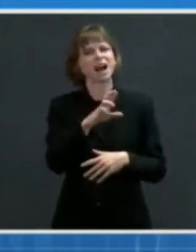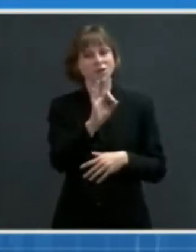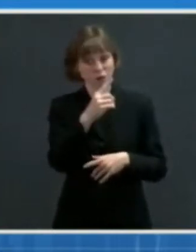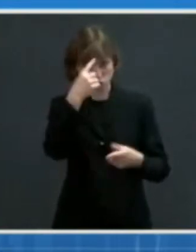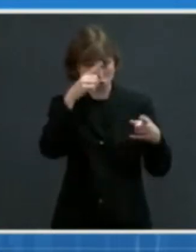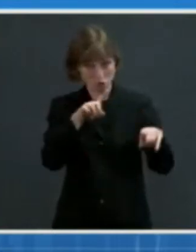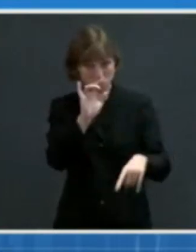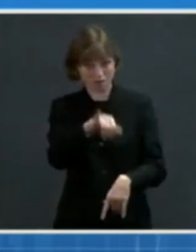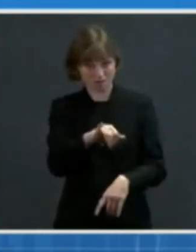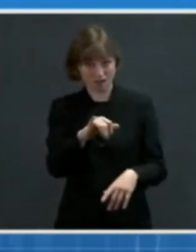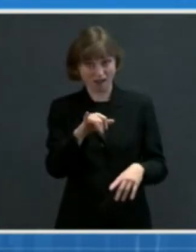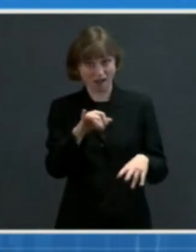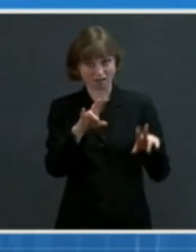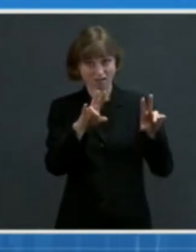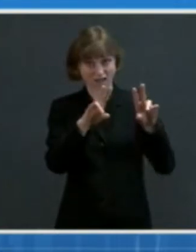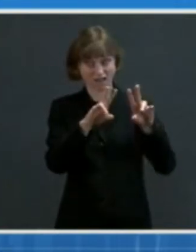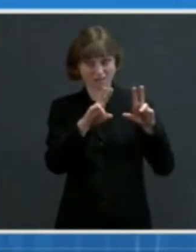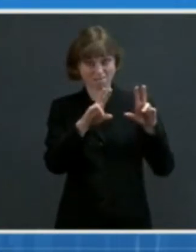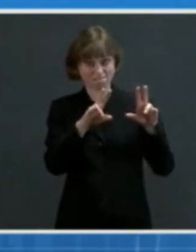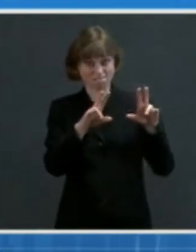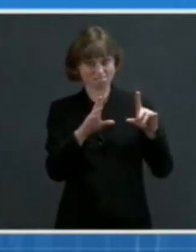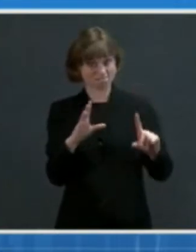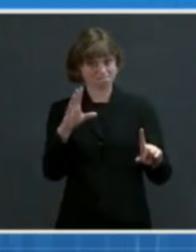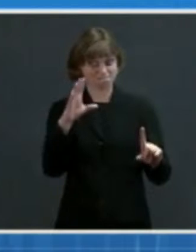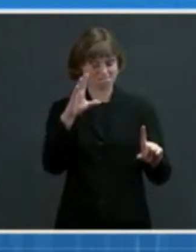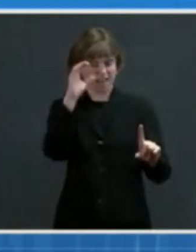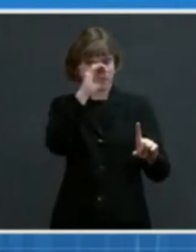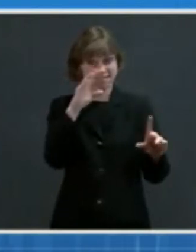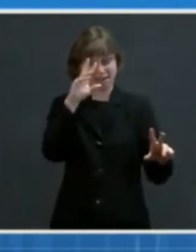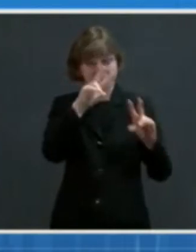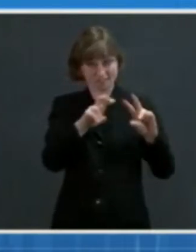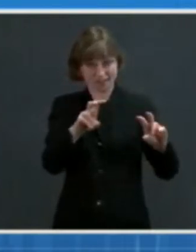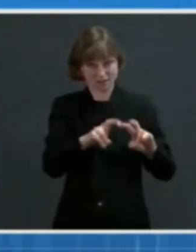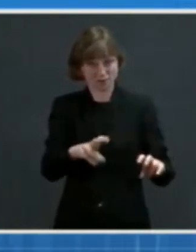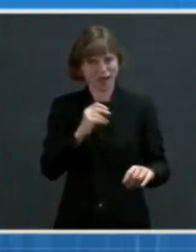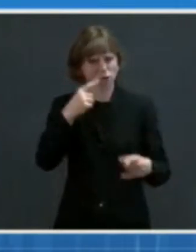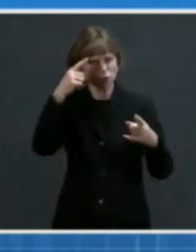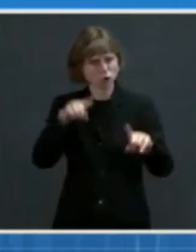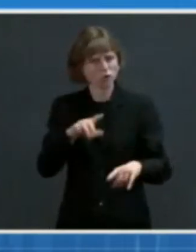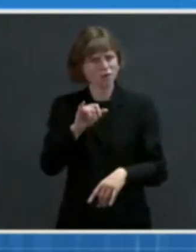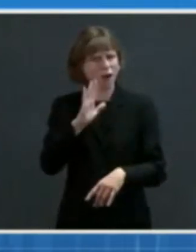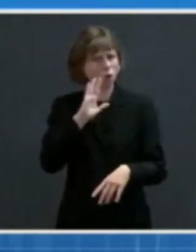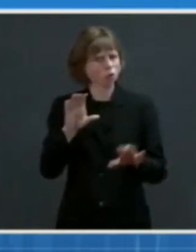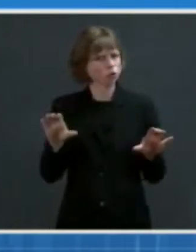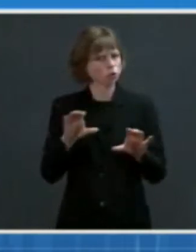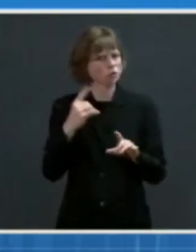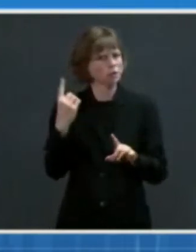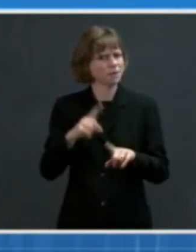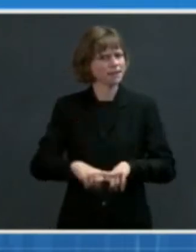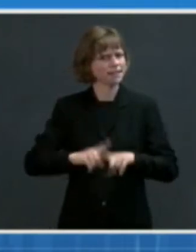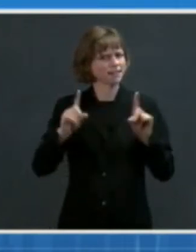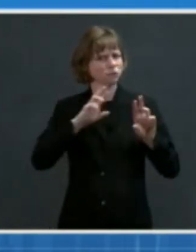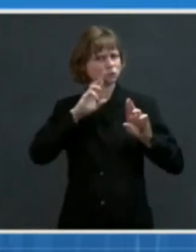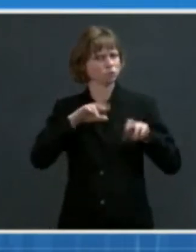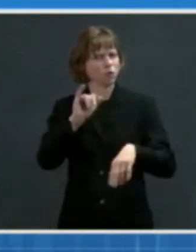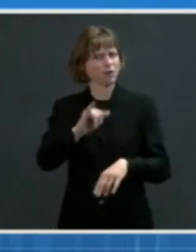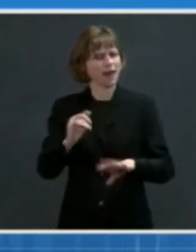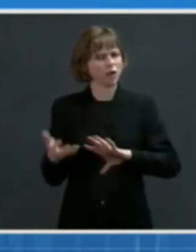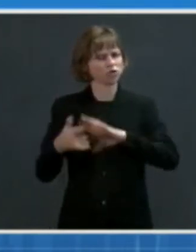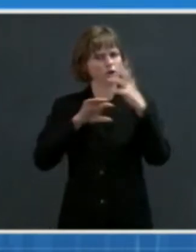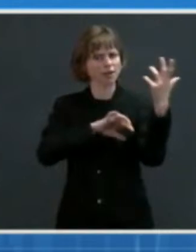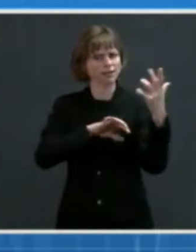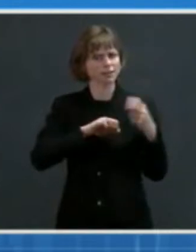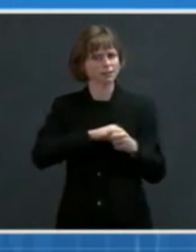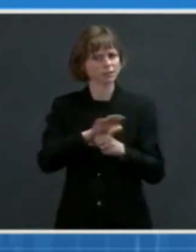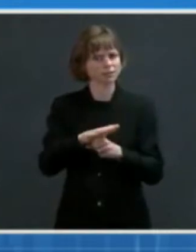this assessment? And also, do you believe Brazil could be doing anything different to respond to this crisis, especially when